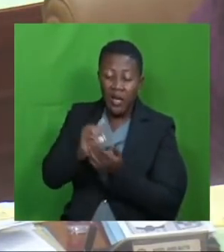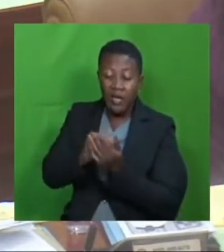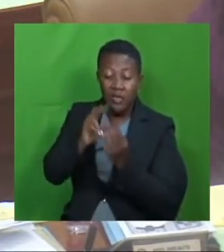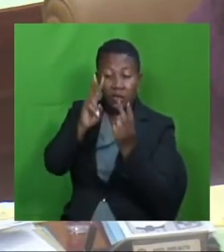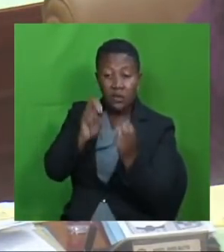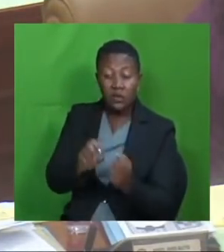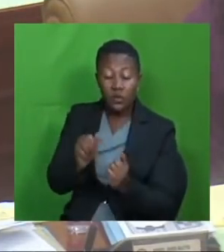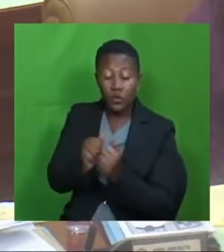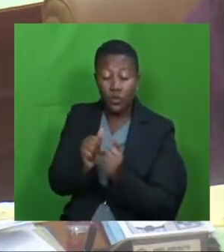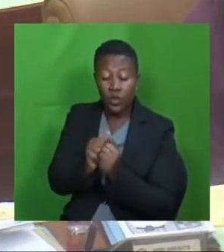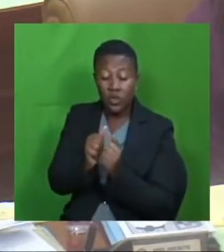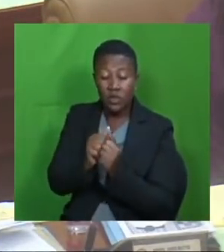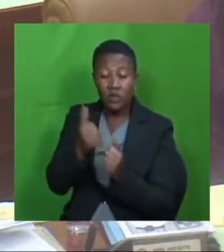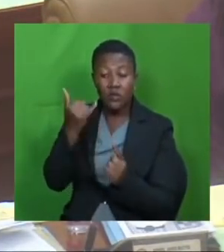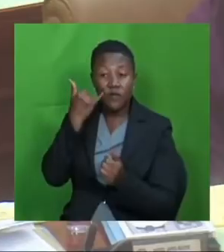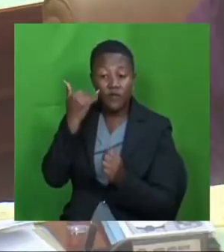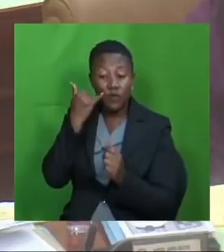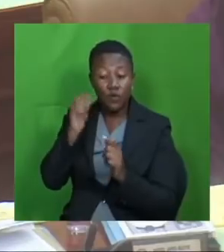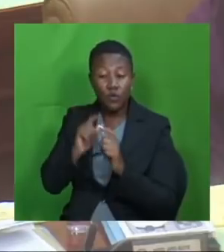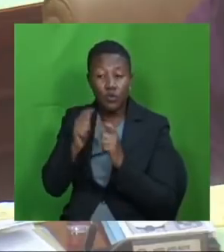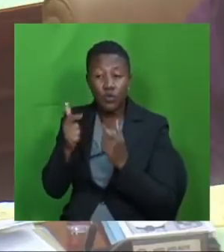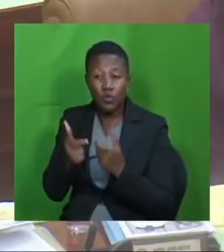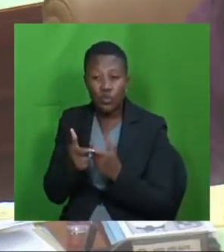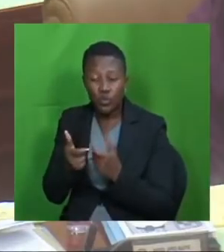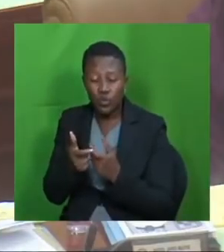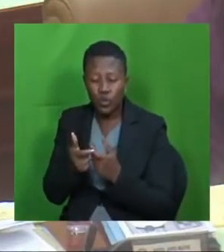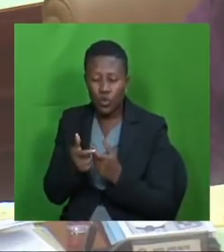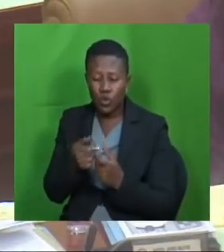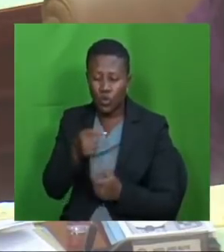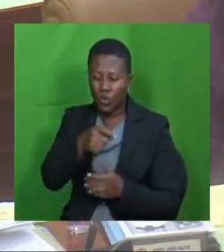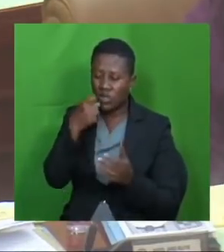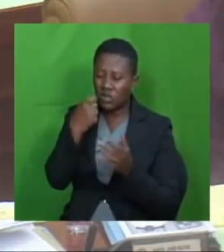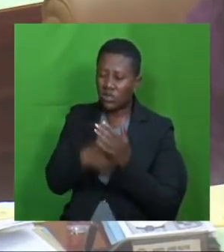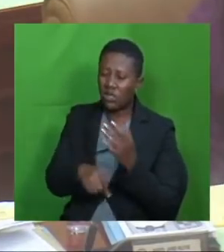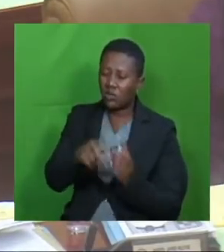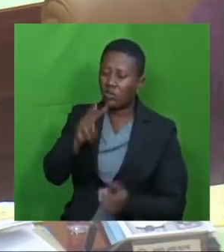Speaker, the telecos already charge 2% e-levy.